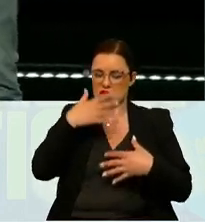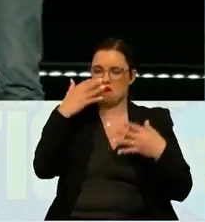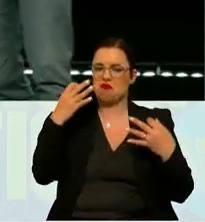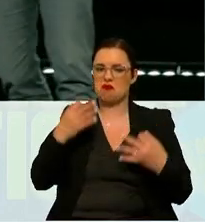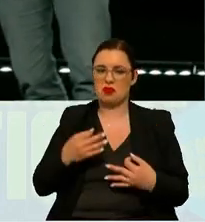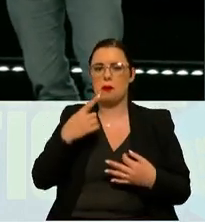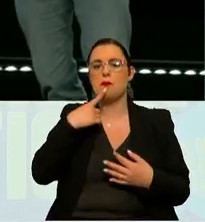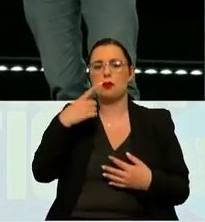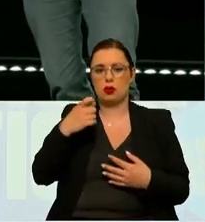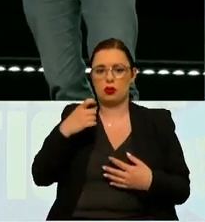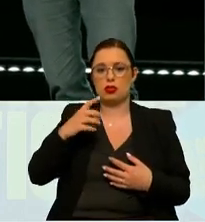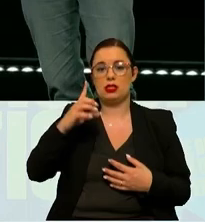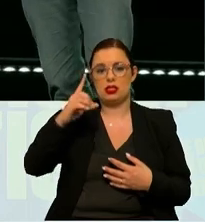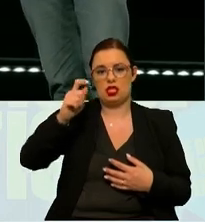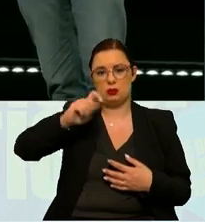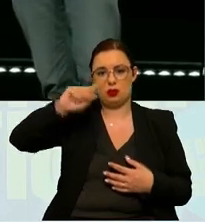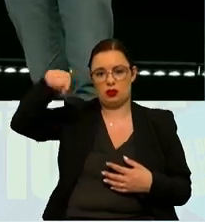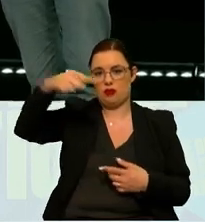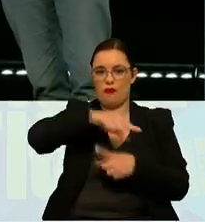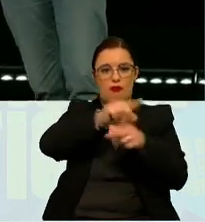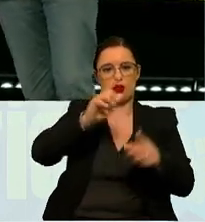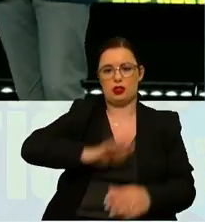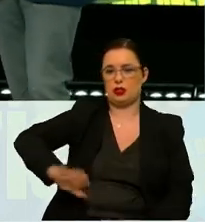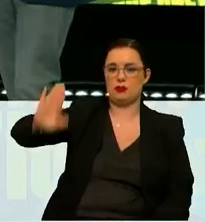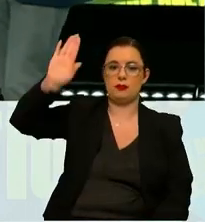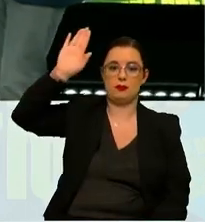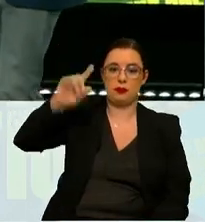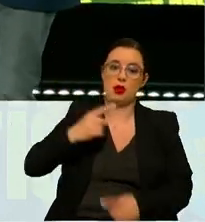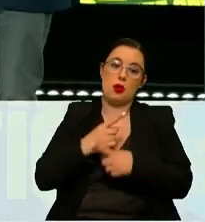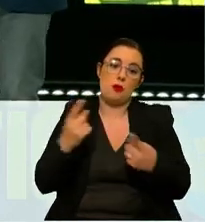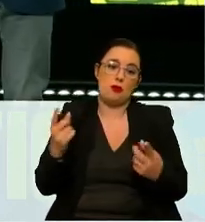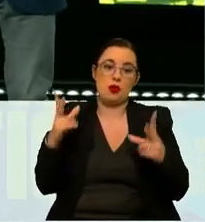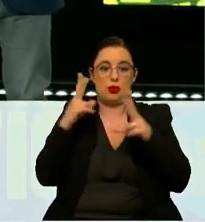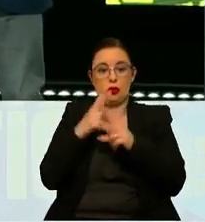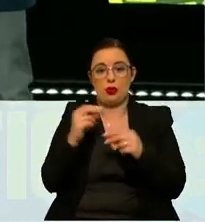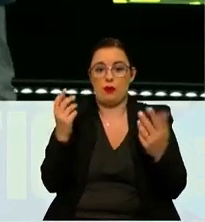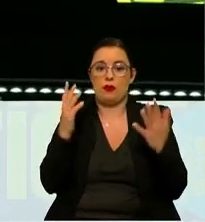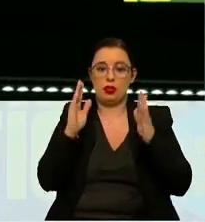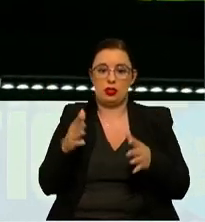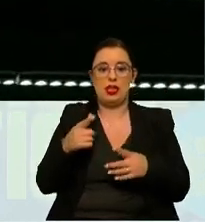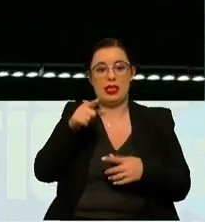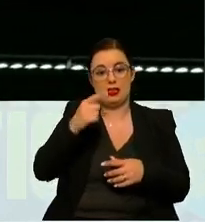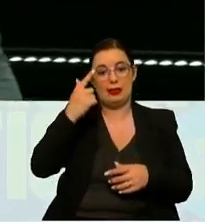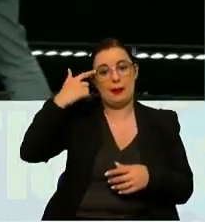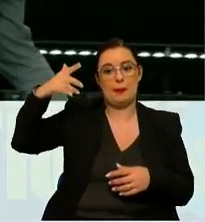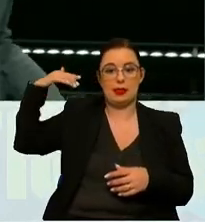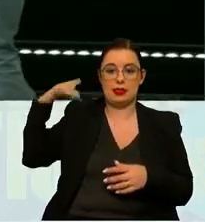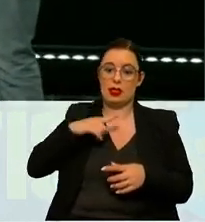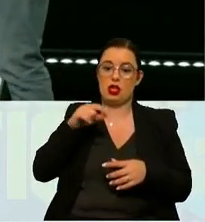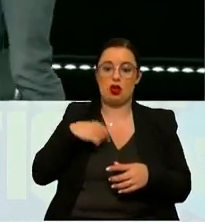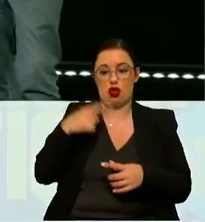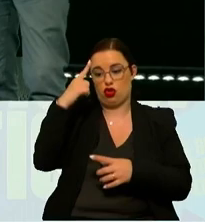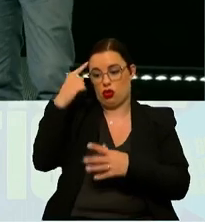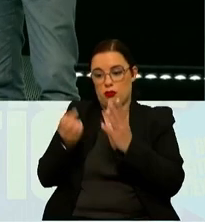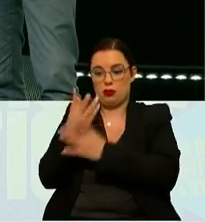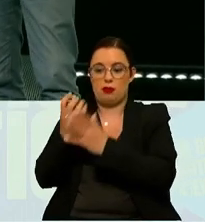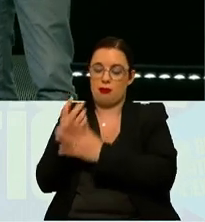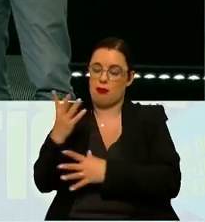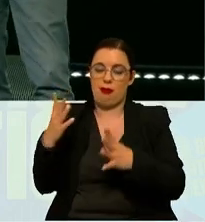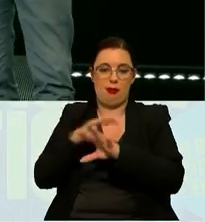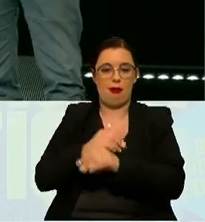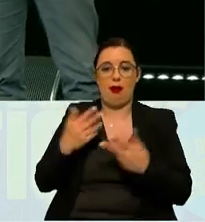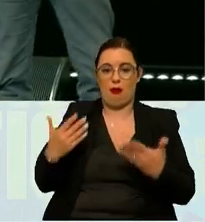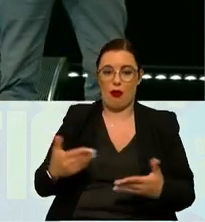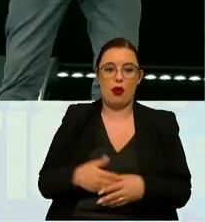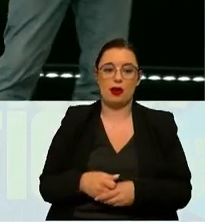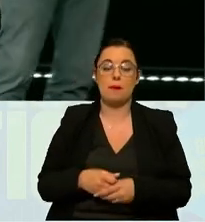this question 6 months from now, everyone will raise their hands and it will be old news. This is the pace at which we are innovating right now. And we are